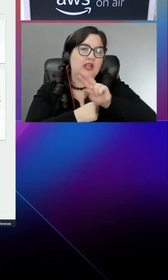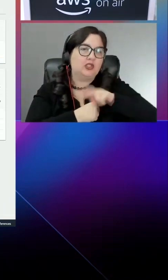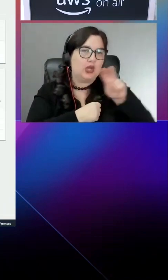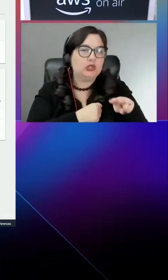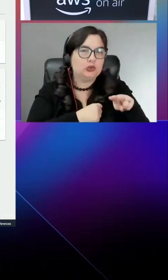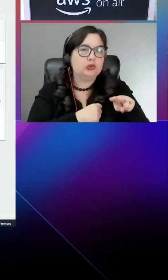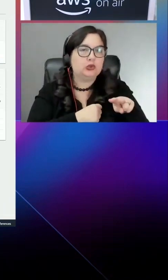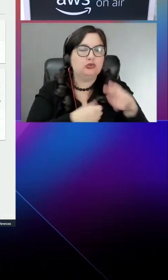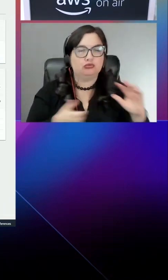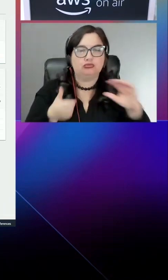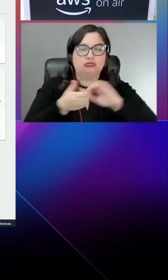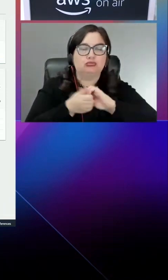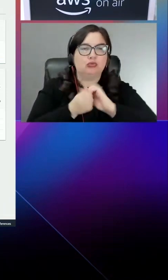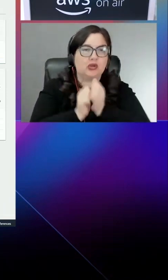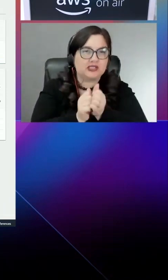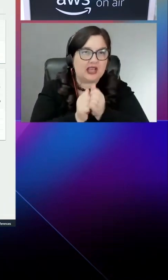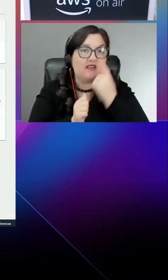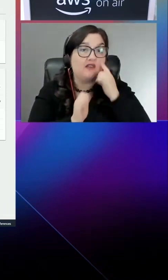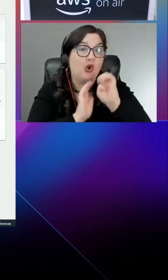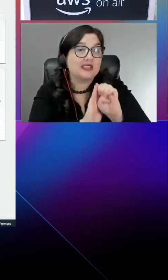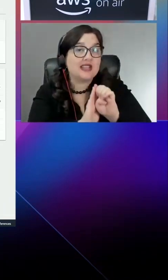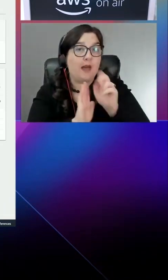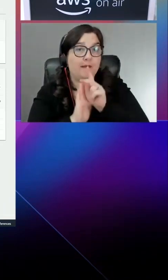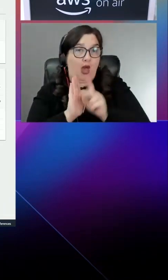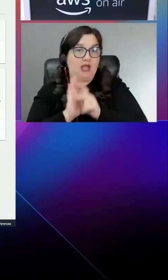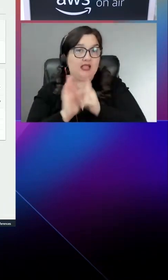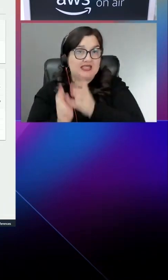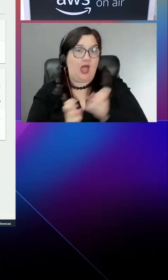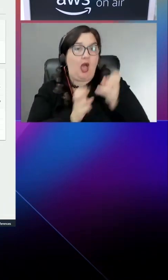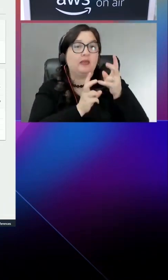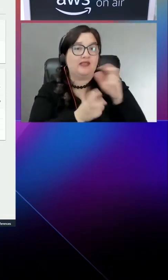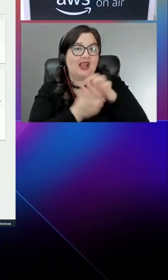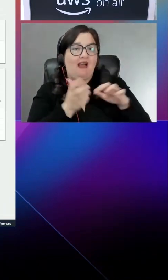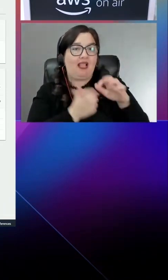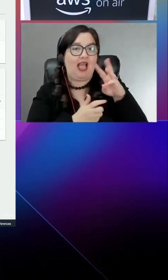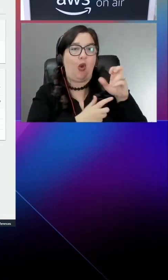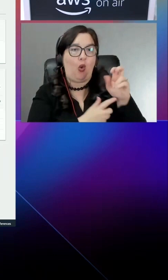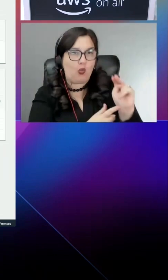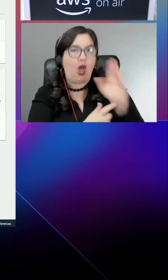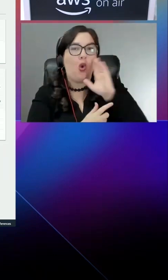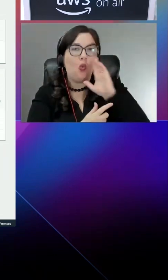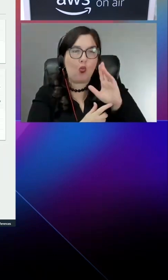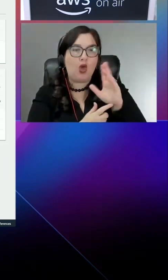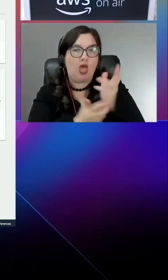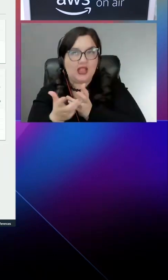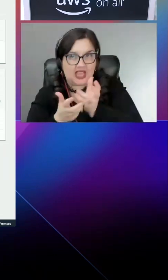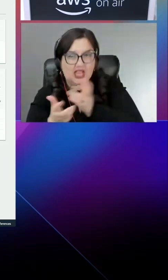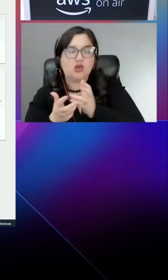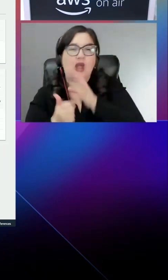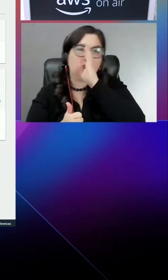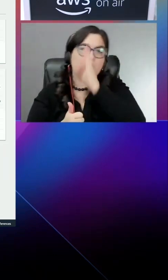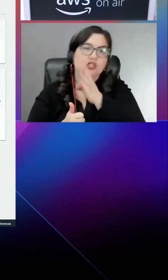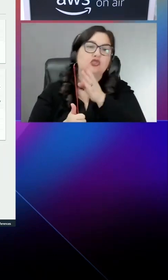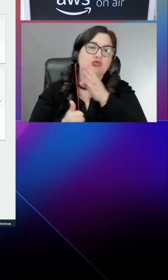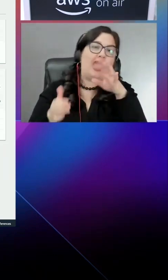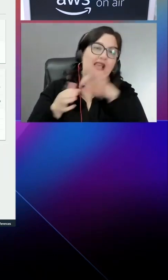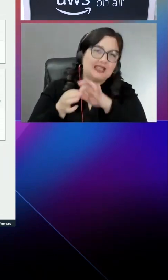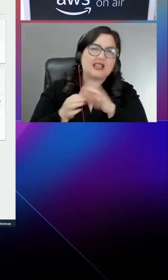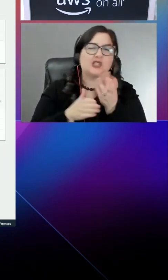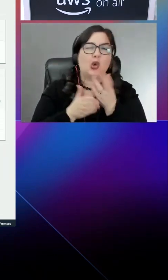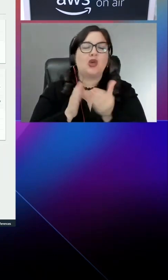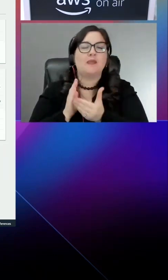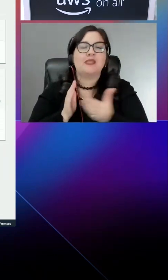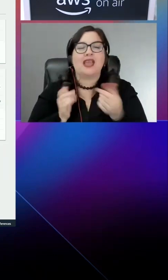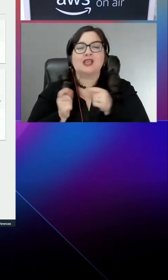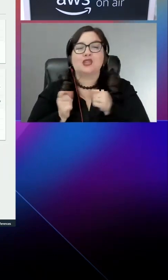So for example, the policy that you upload to Cloud WAN will, you know, interact with Direct Connect and those kinds of things. So there's some things in the works there that we're working on. Oh,